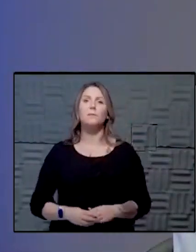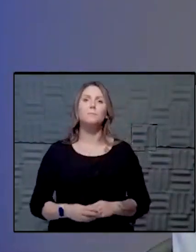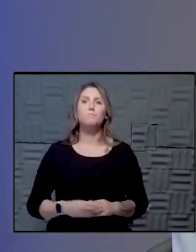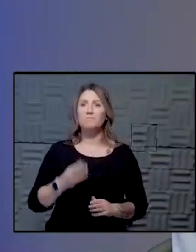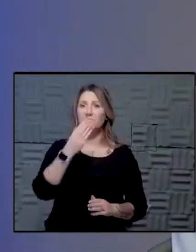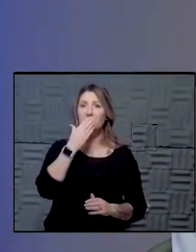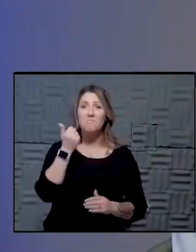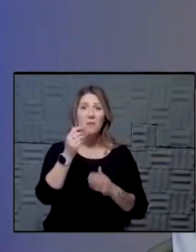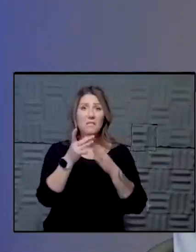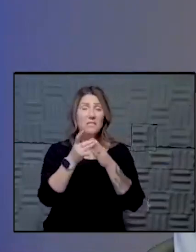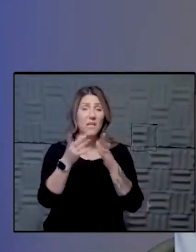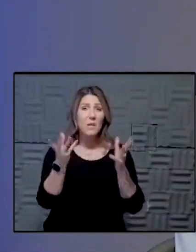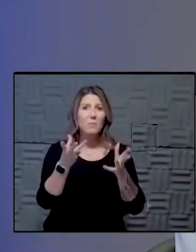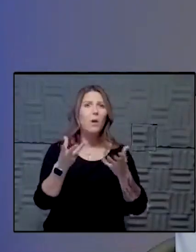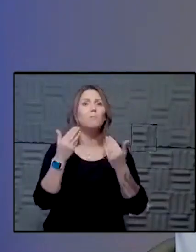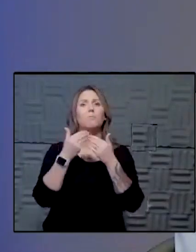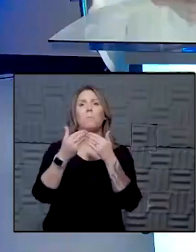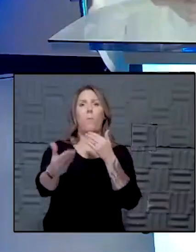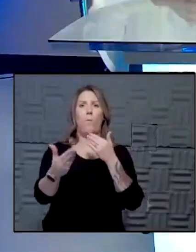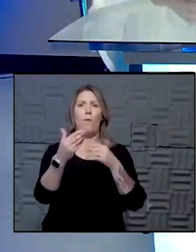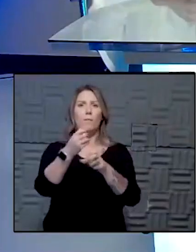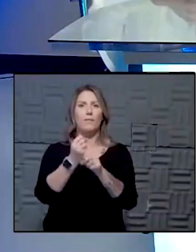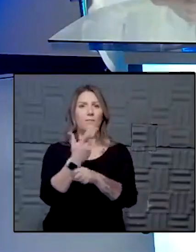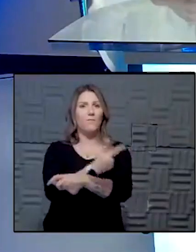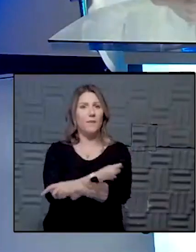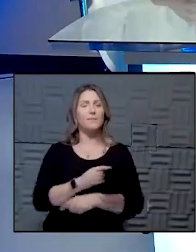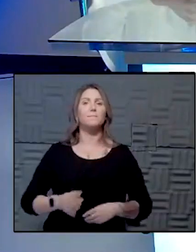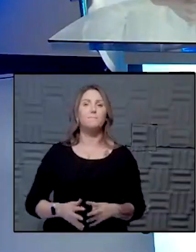best guidance is, yes, certainly you can go ahead and get that. Okay.